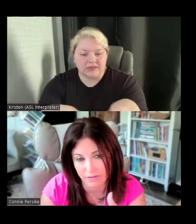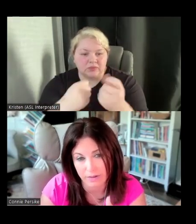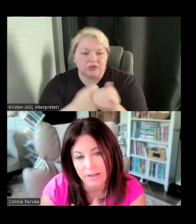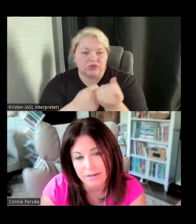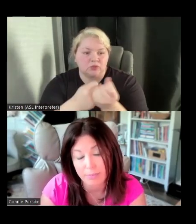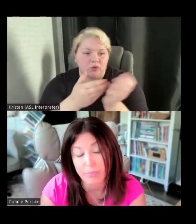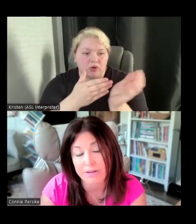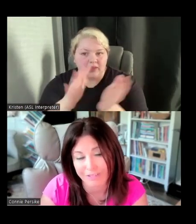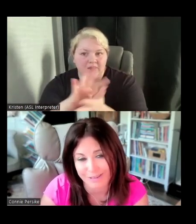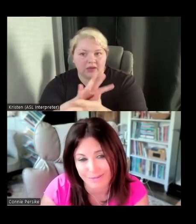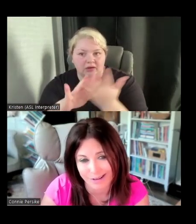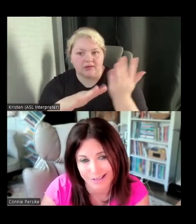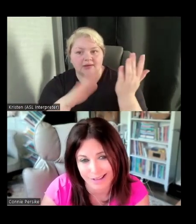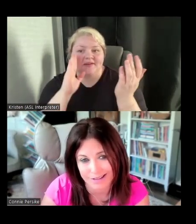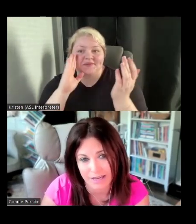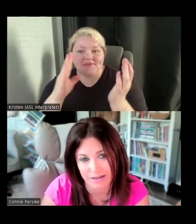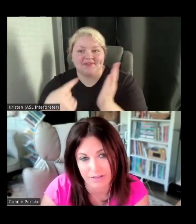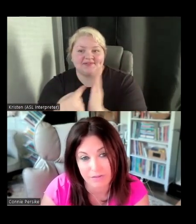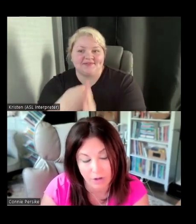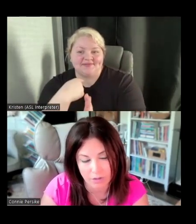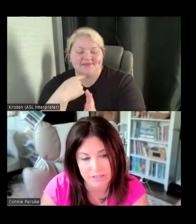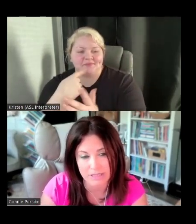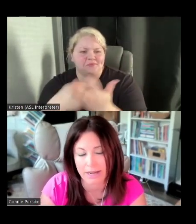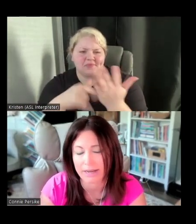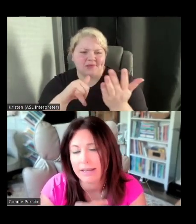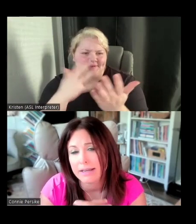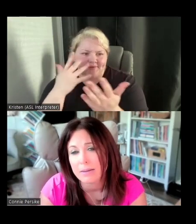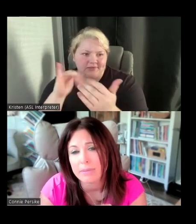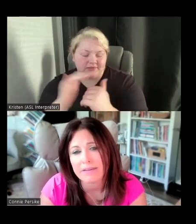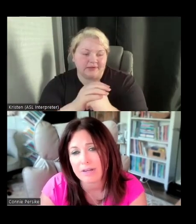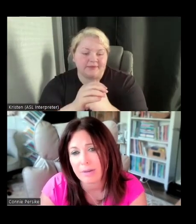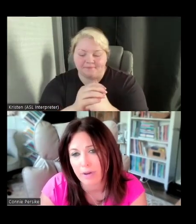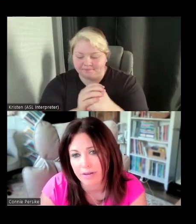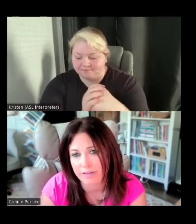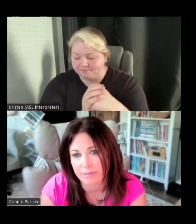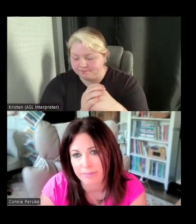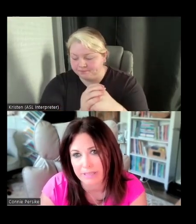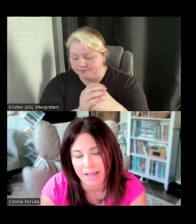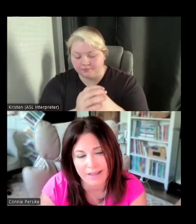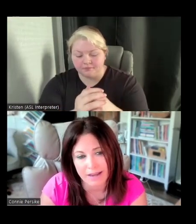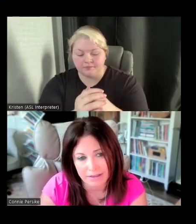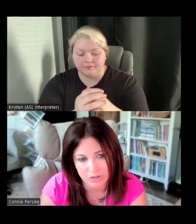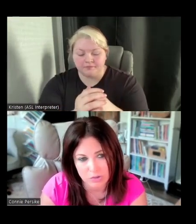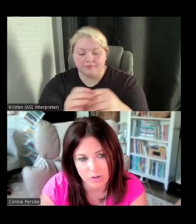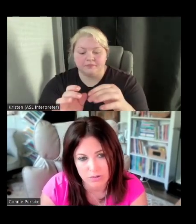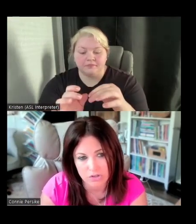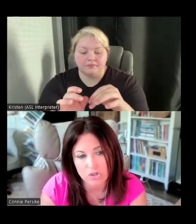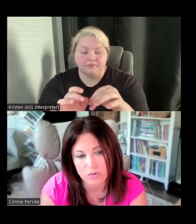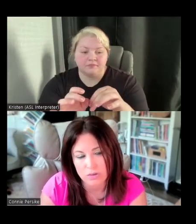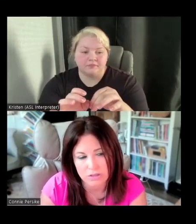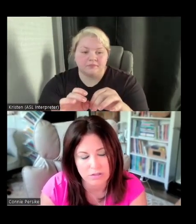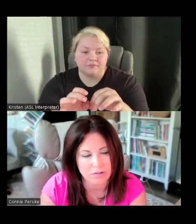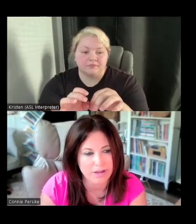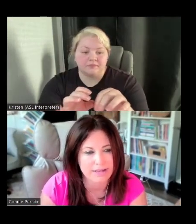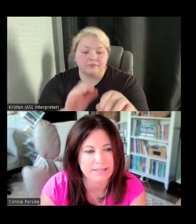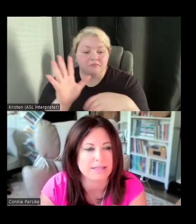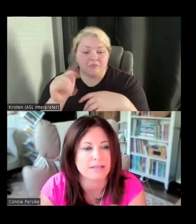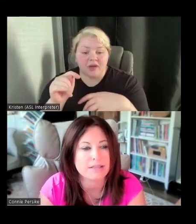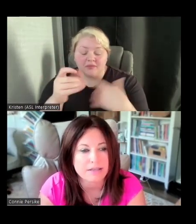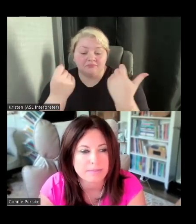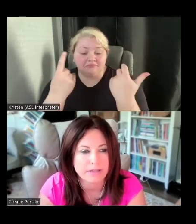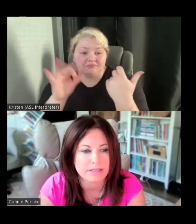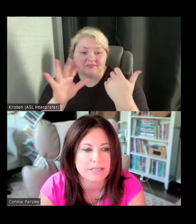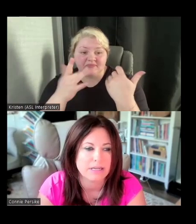kind of briefly what all that kind of involves today. But even above and beyond that, if you don't choose to utilize